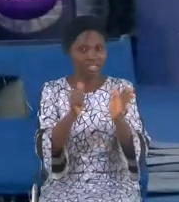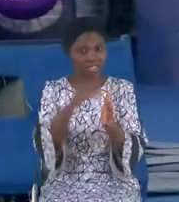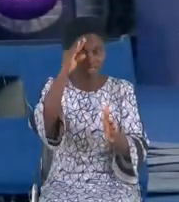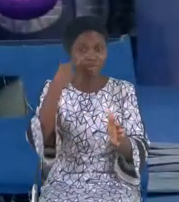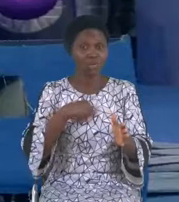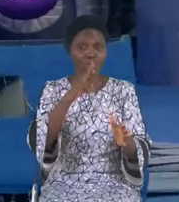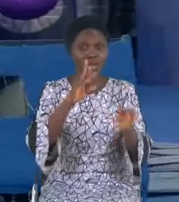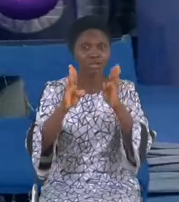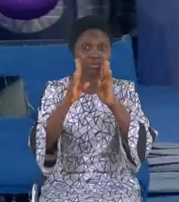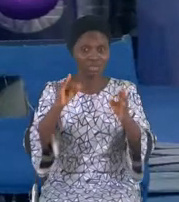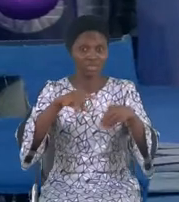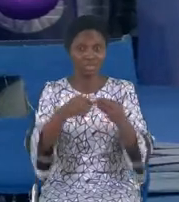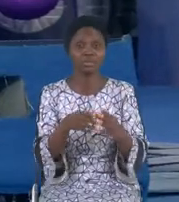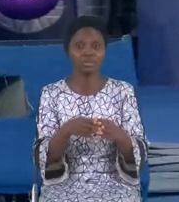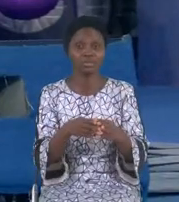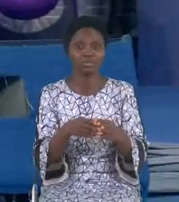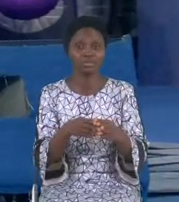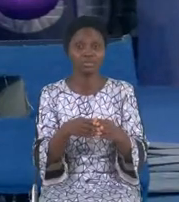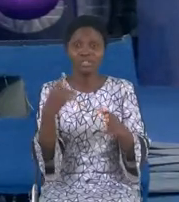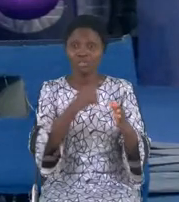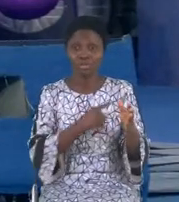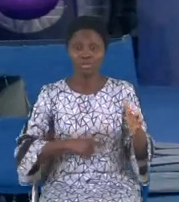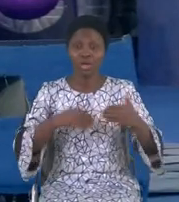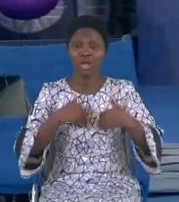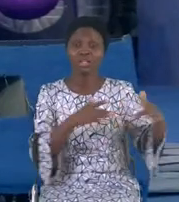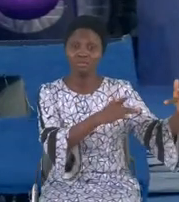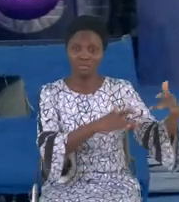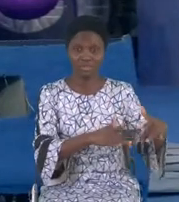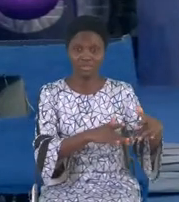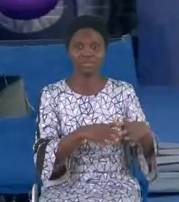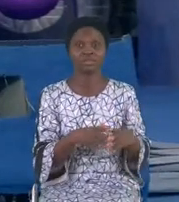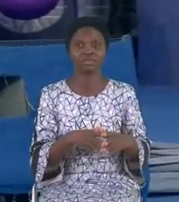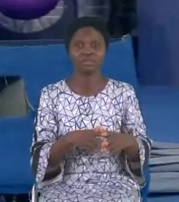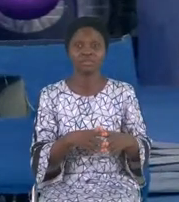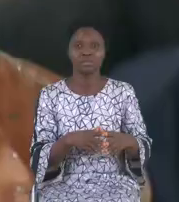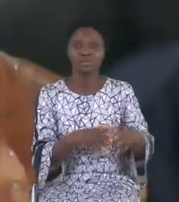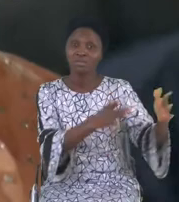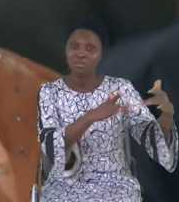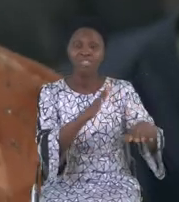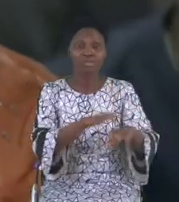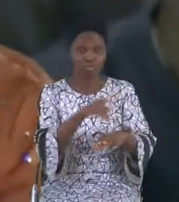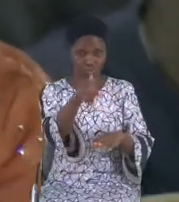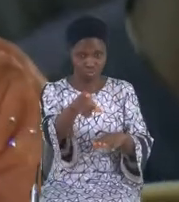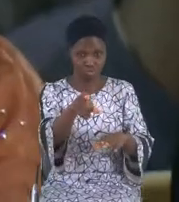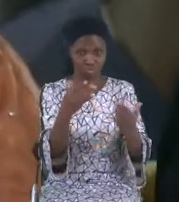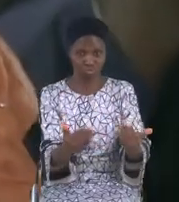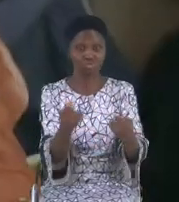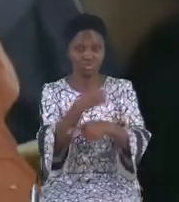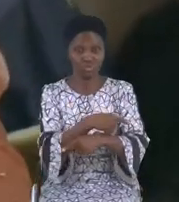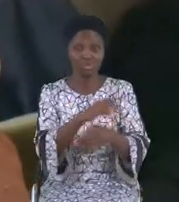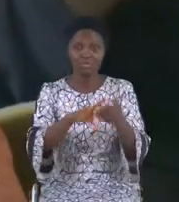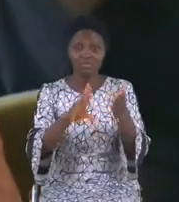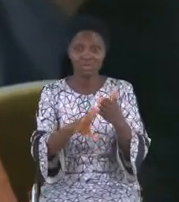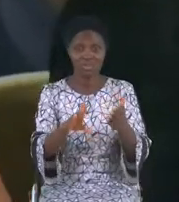that the lord had mercy on him mercy for you today forgiveness for you